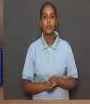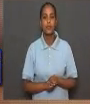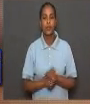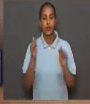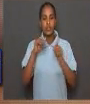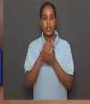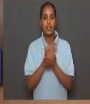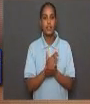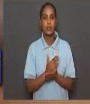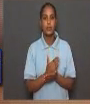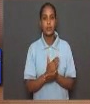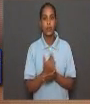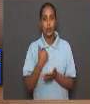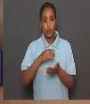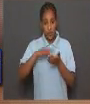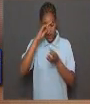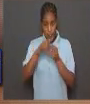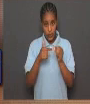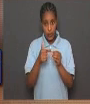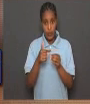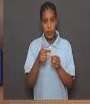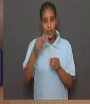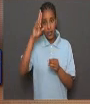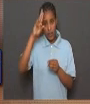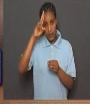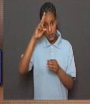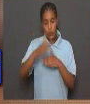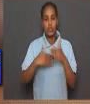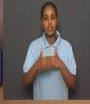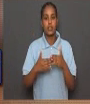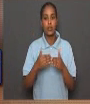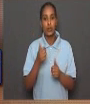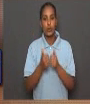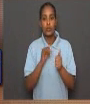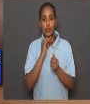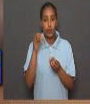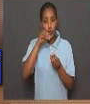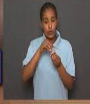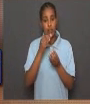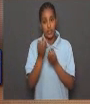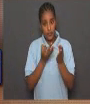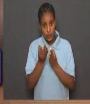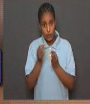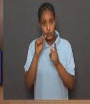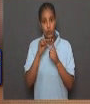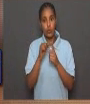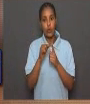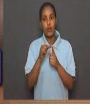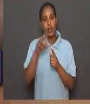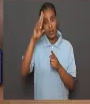In today's lesson, we learned about the Haber process, which is also referred to as